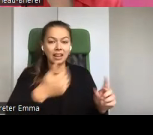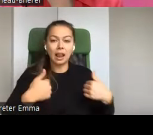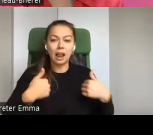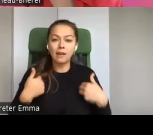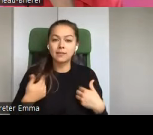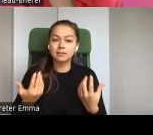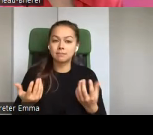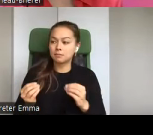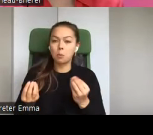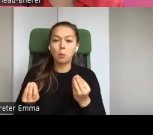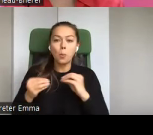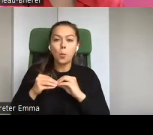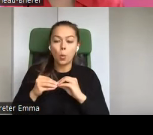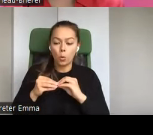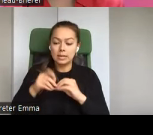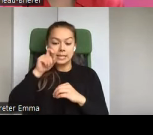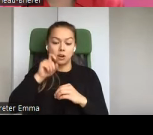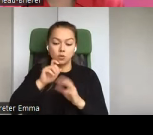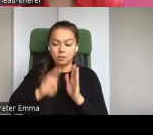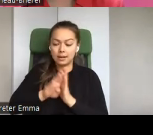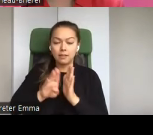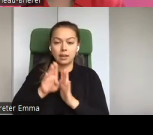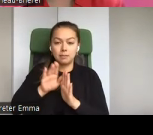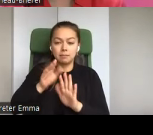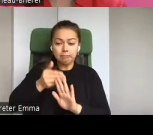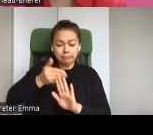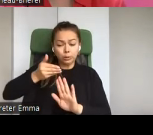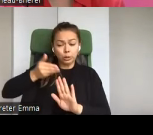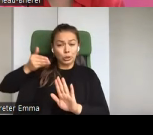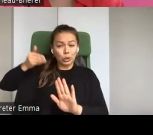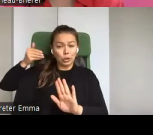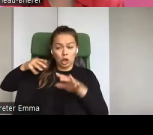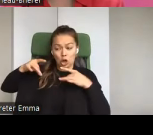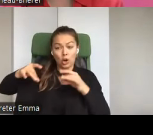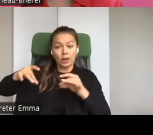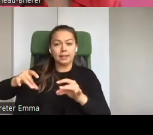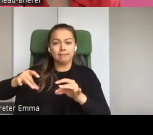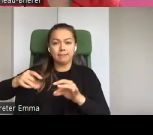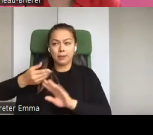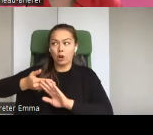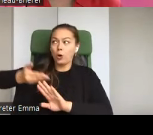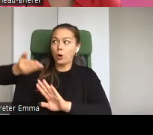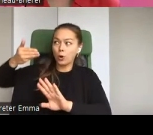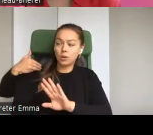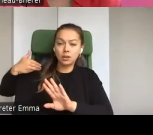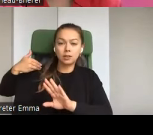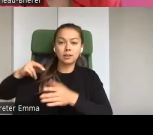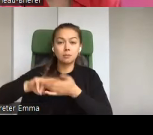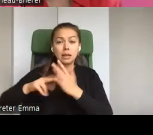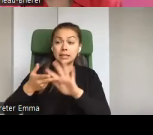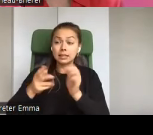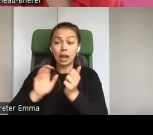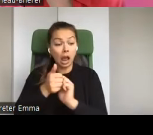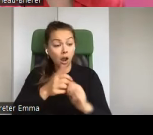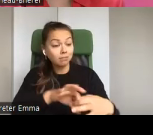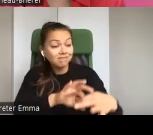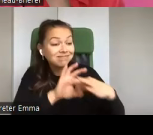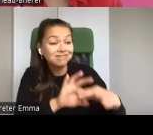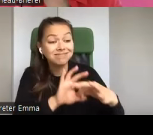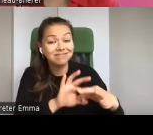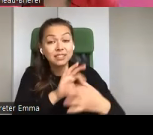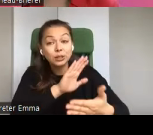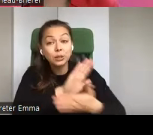early, that is lacking in social capacities and doesn't know how to have relationships with schoolmates. So maybe the sexual games he played